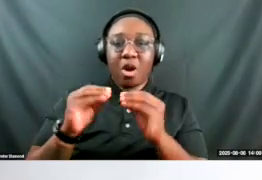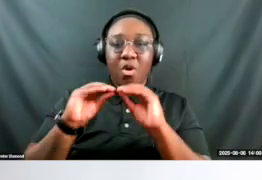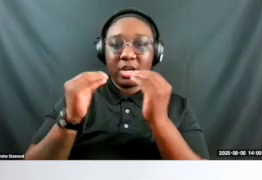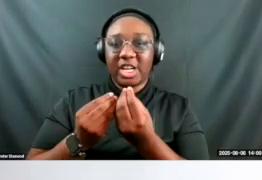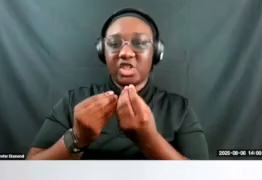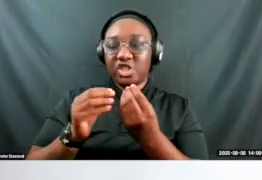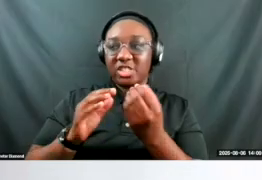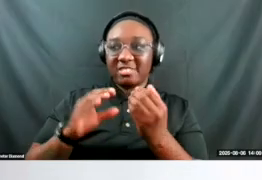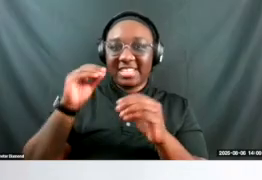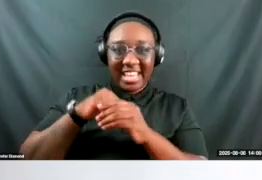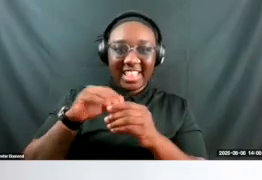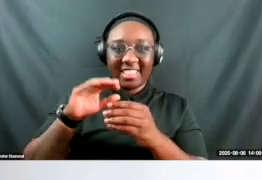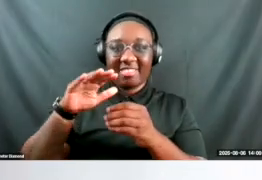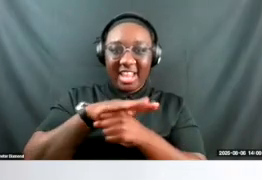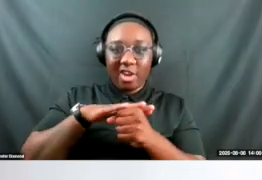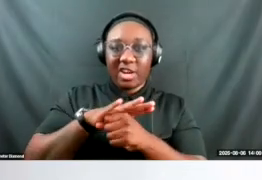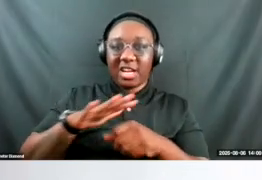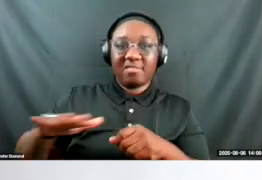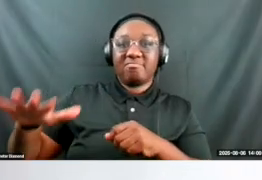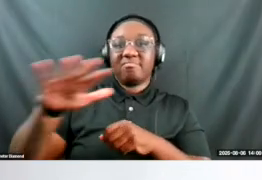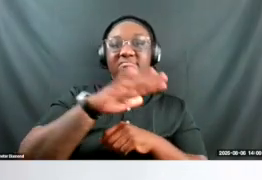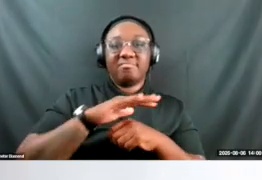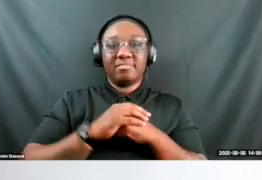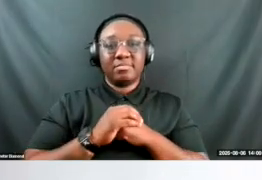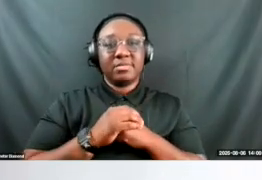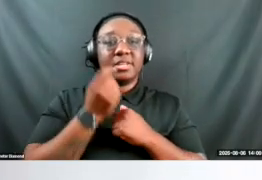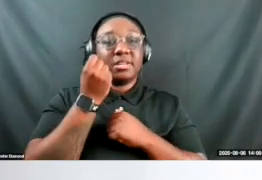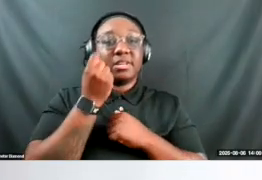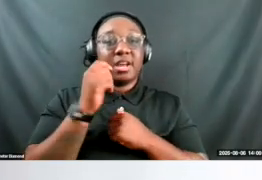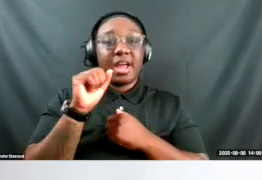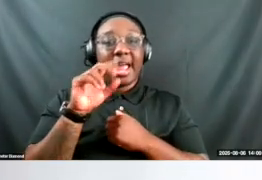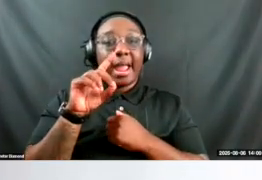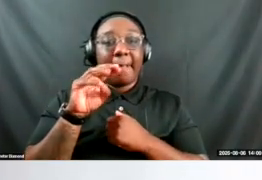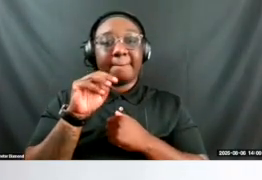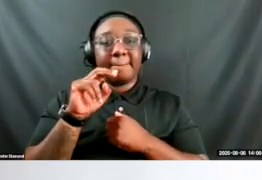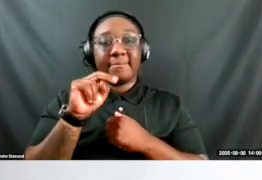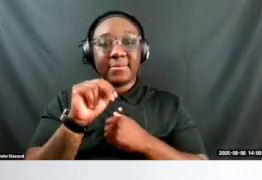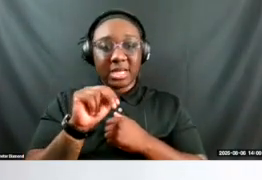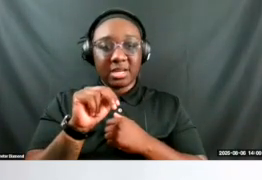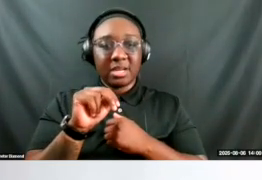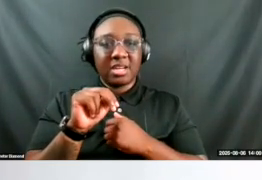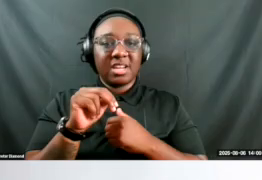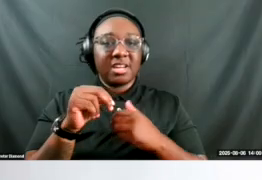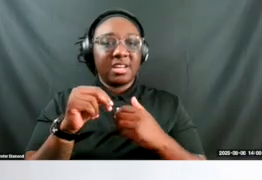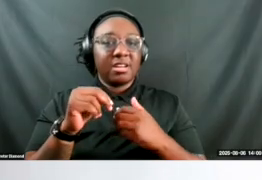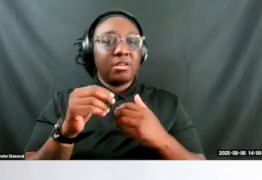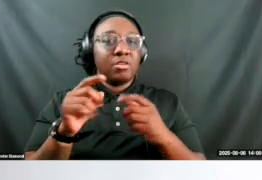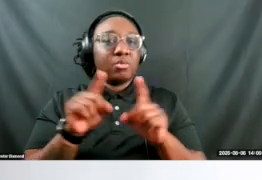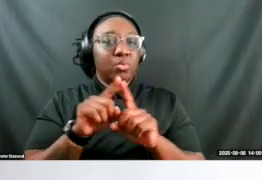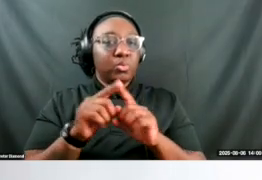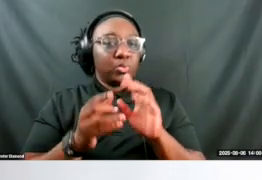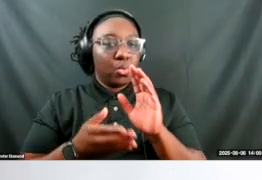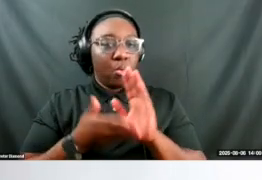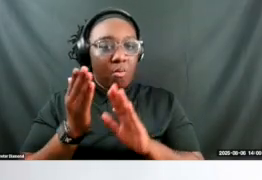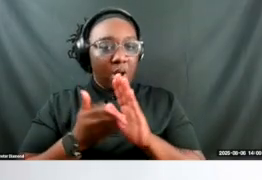Program administrator has also run a technical assistance and capacity building program for organizations led by